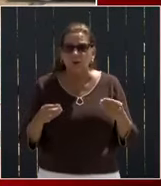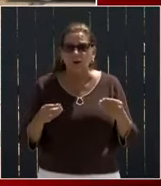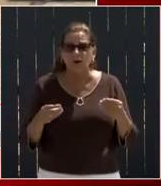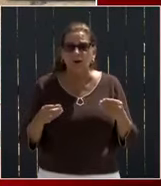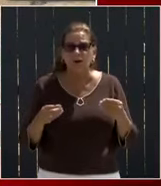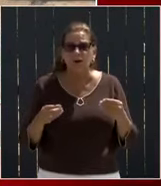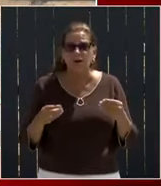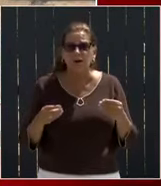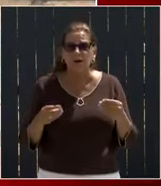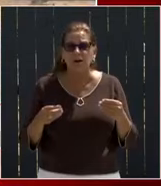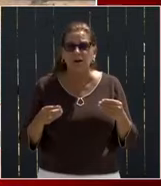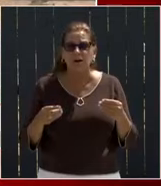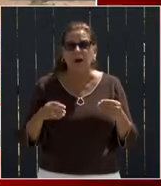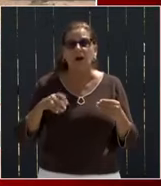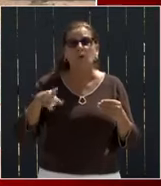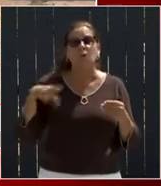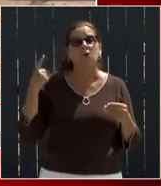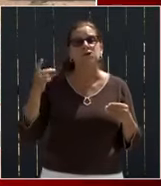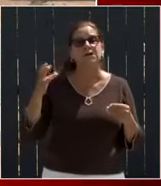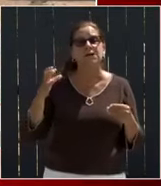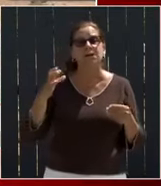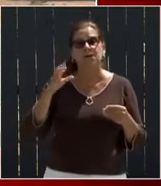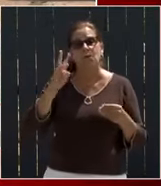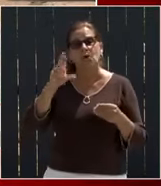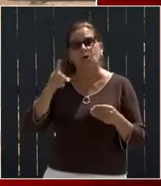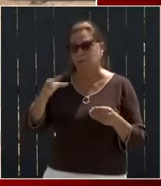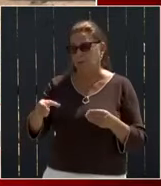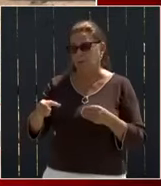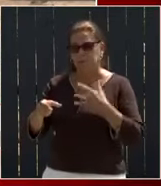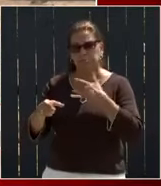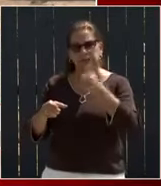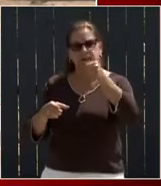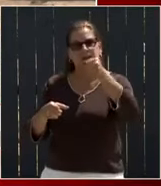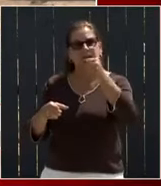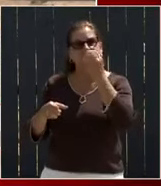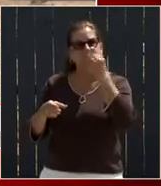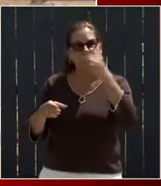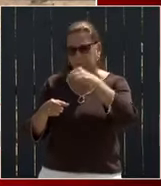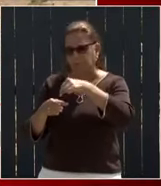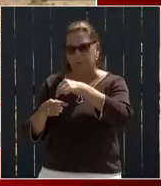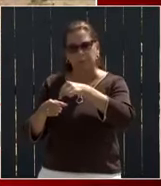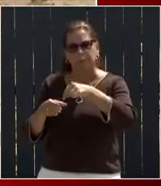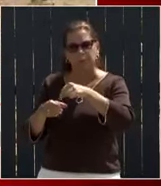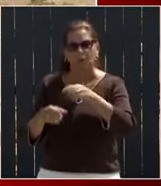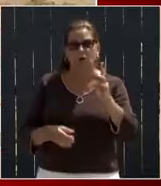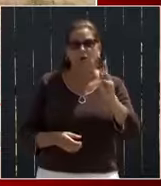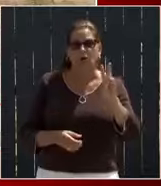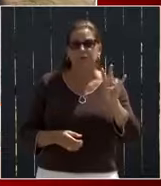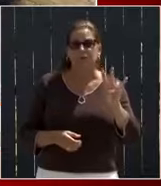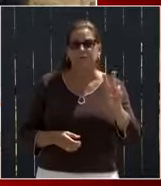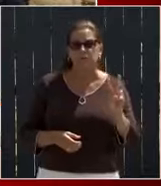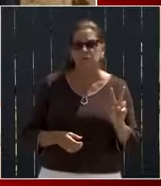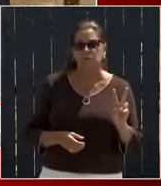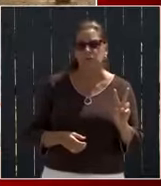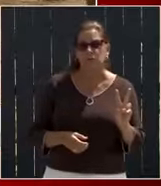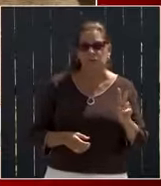So thanks, everybody, for coming. We appreciate it, and let's have a big round of applause for us getting to this point today. Thank you.